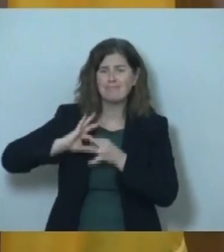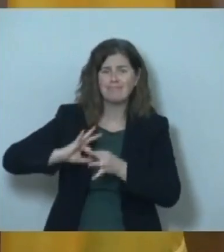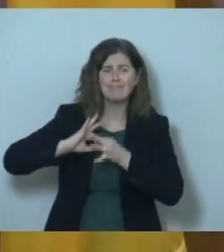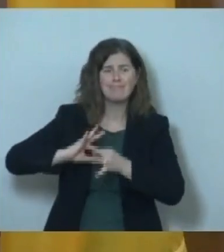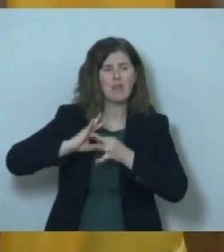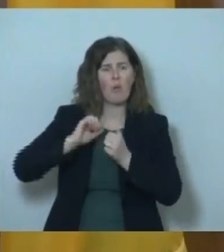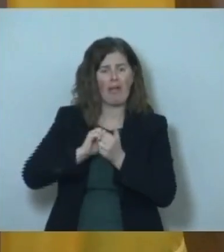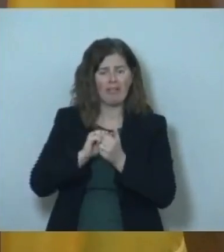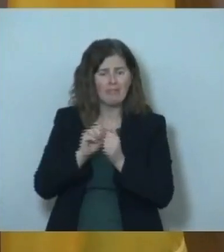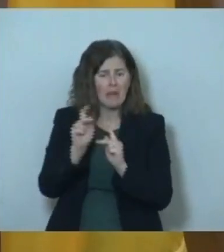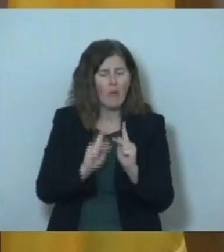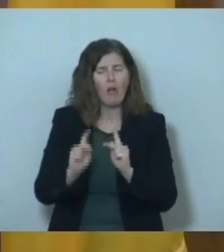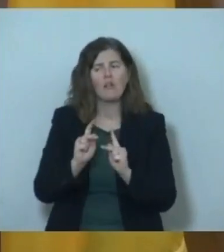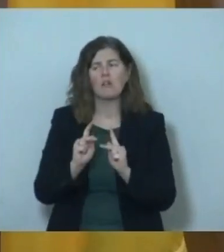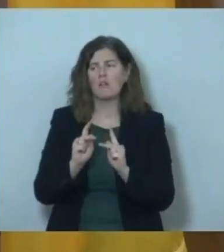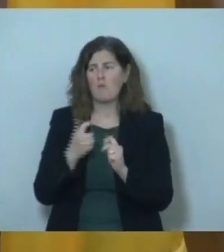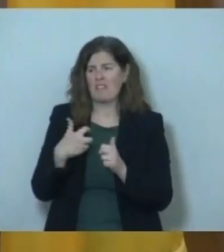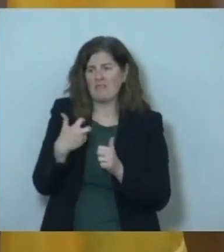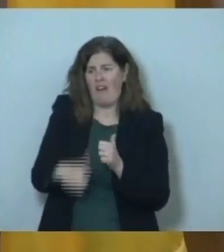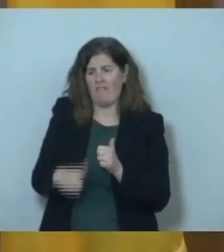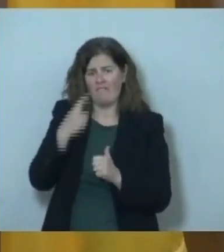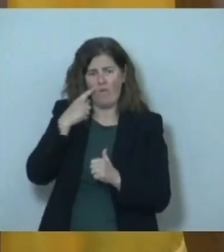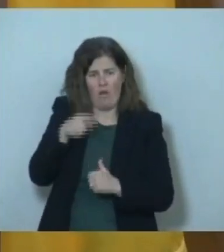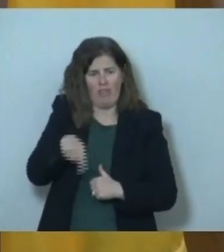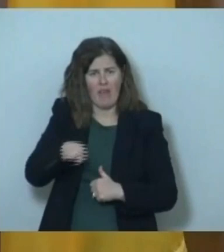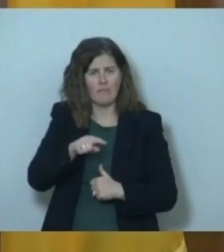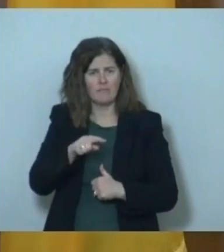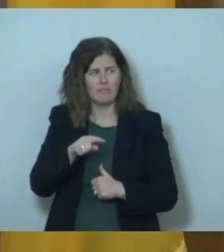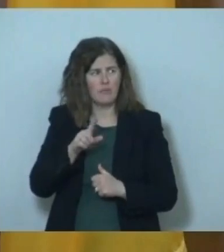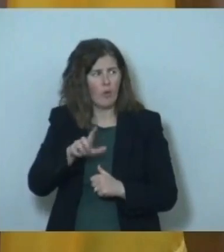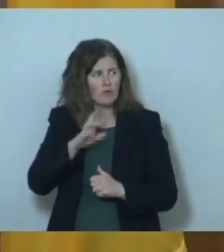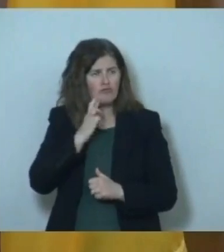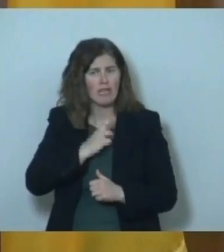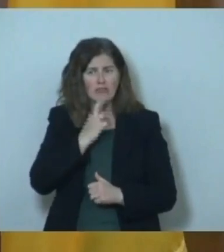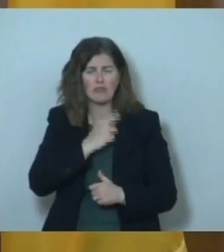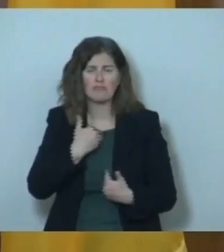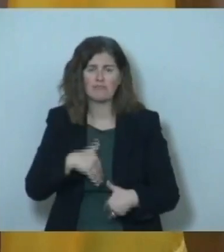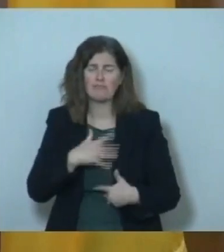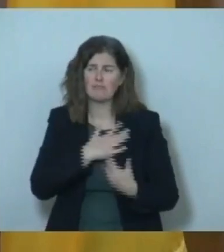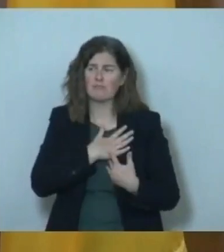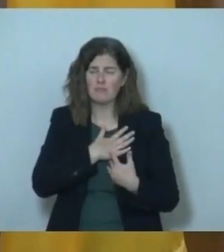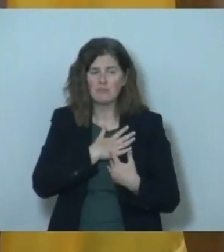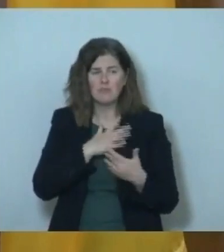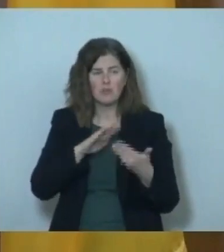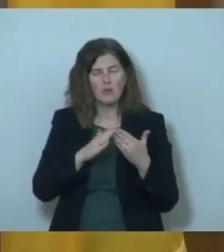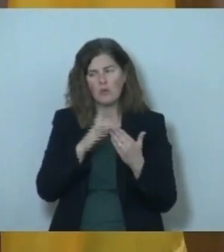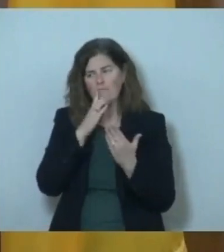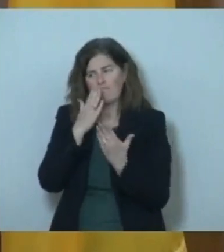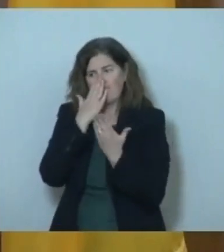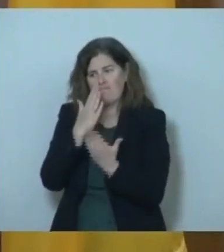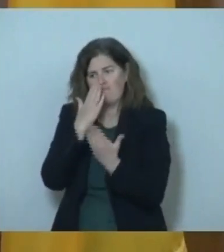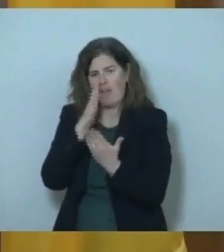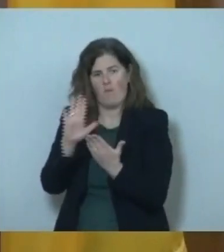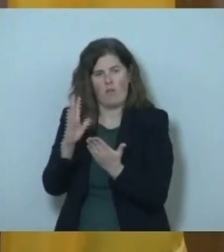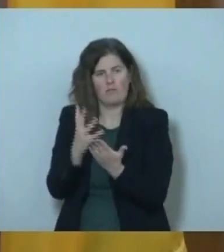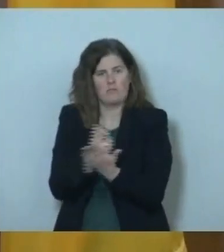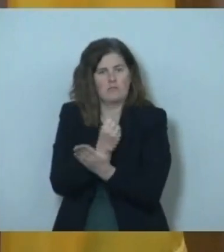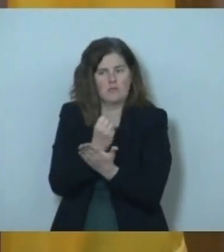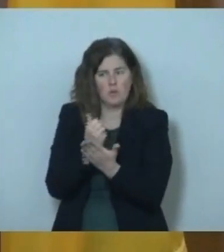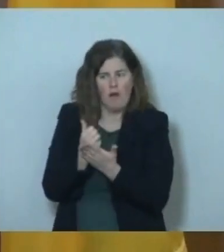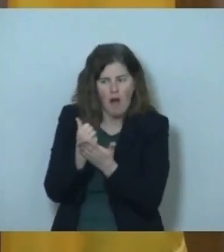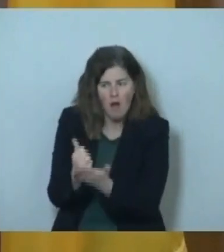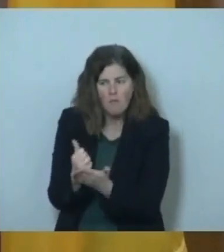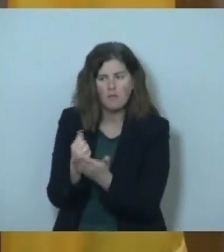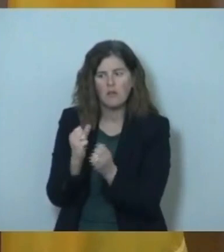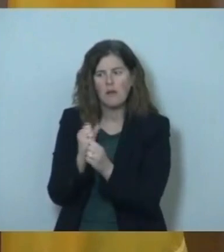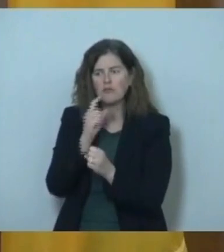staff, and this has been really tough on those restaurant owners and communities, and I appreciate the opportunity to make sure that